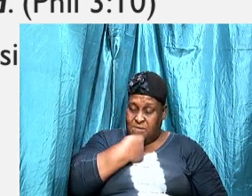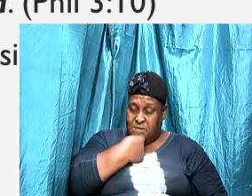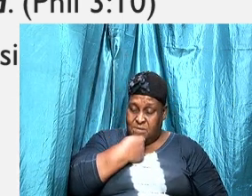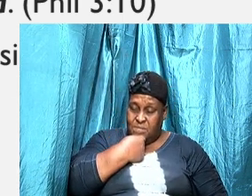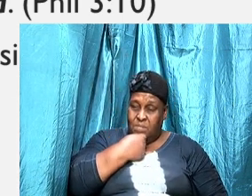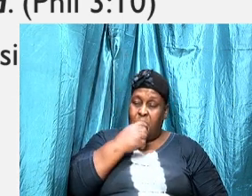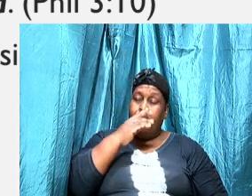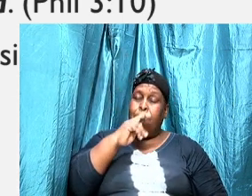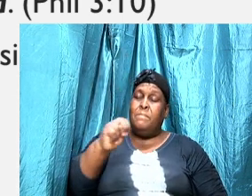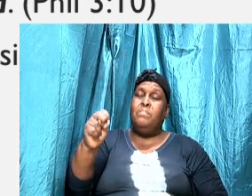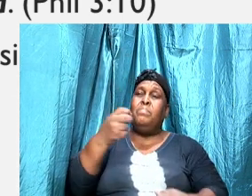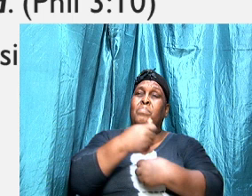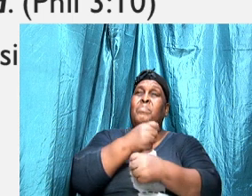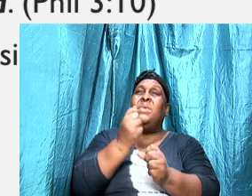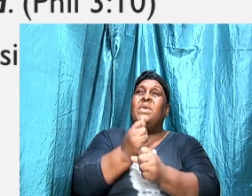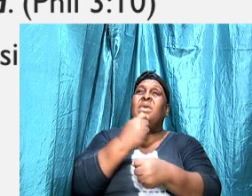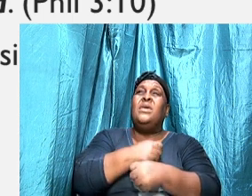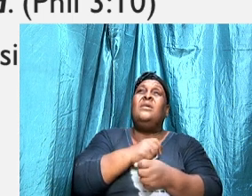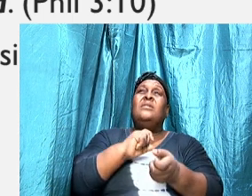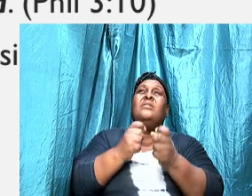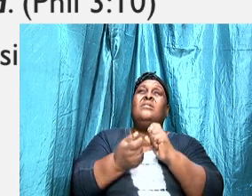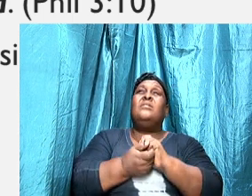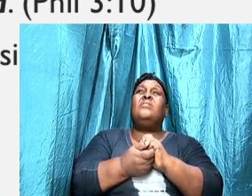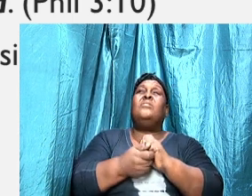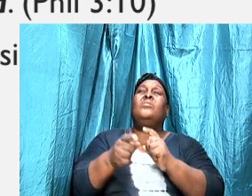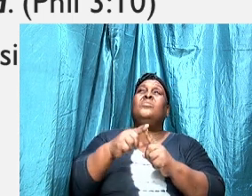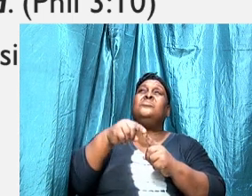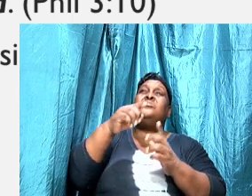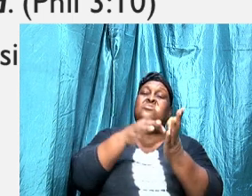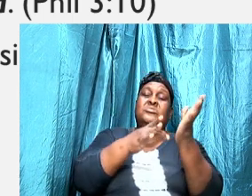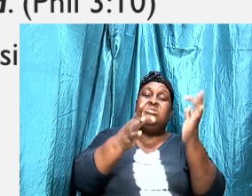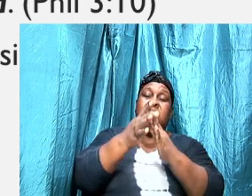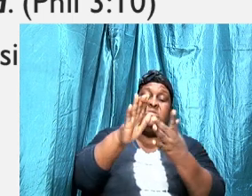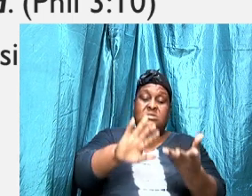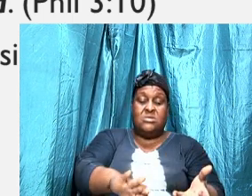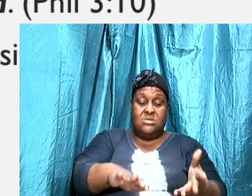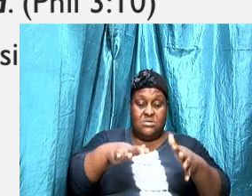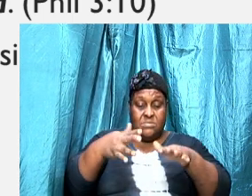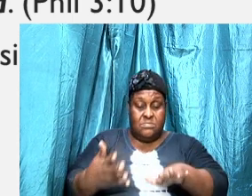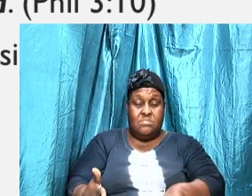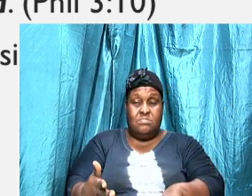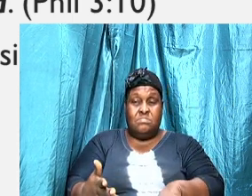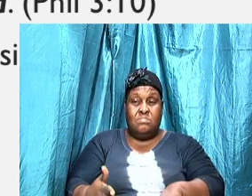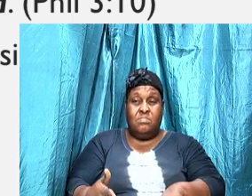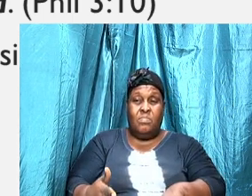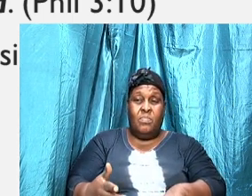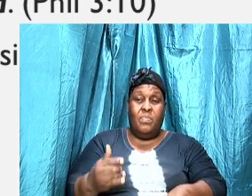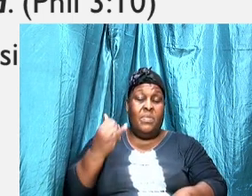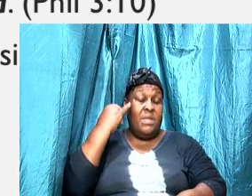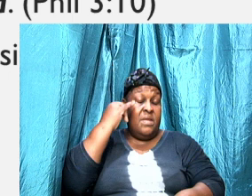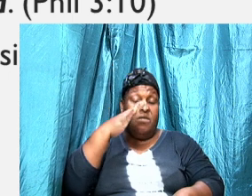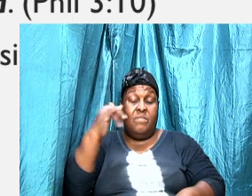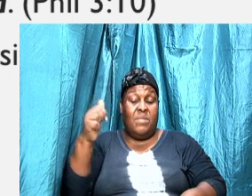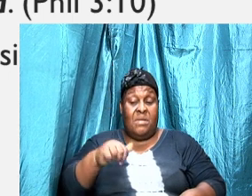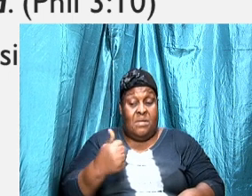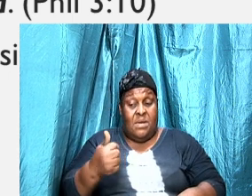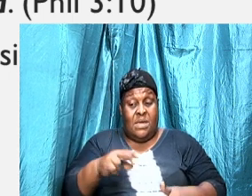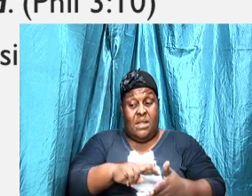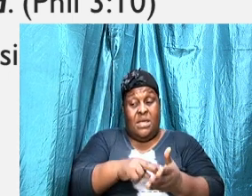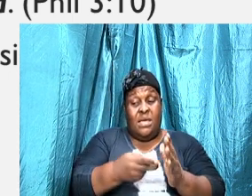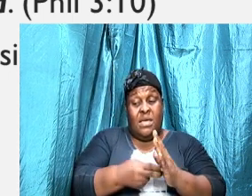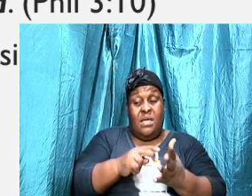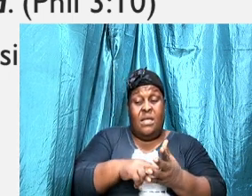being made conformable unto his death, if by any means I